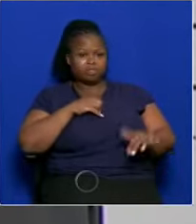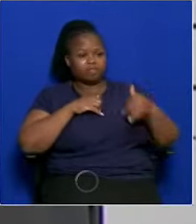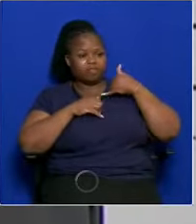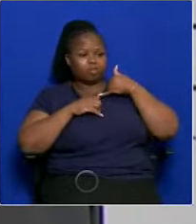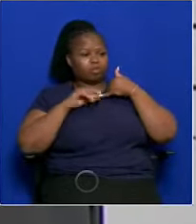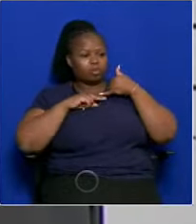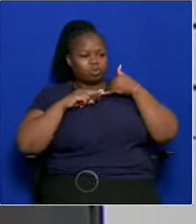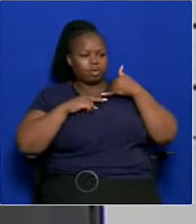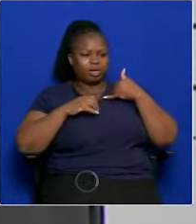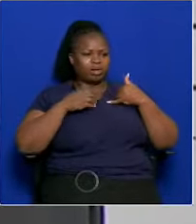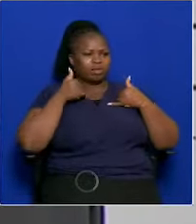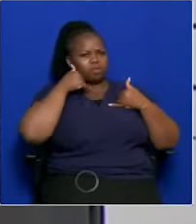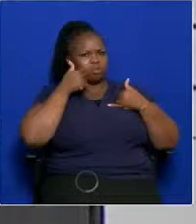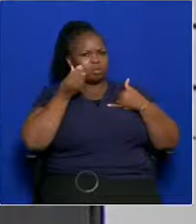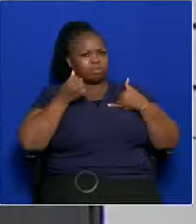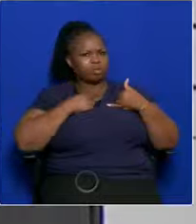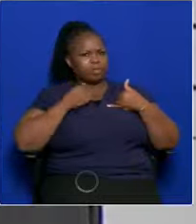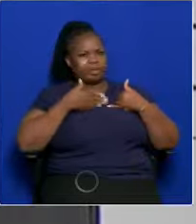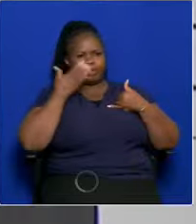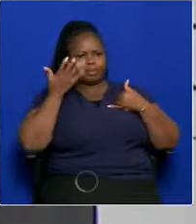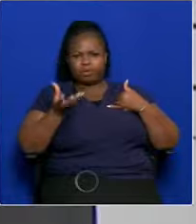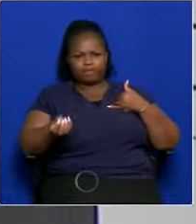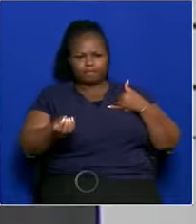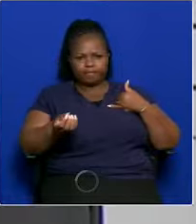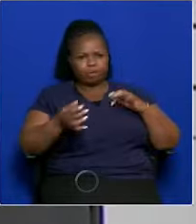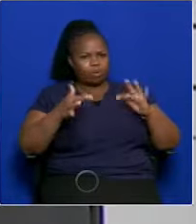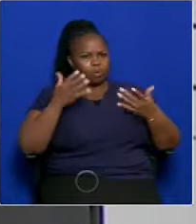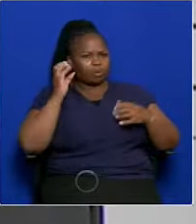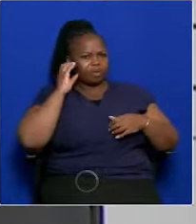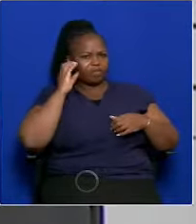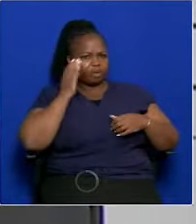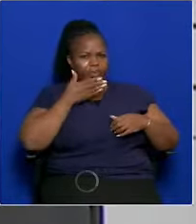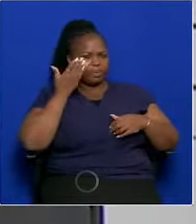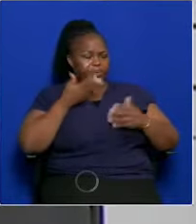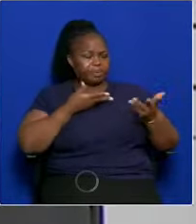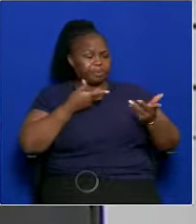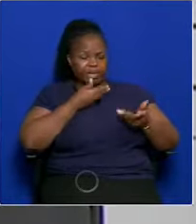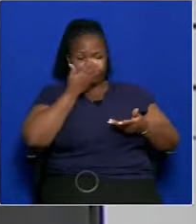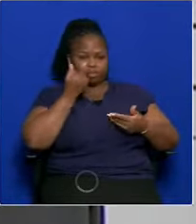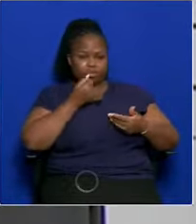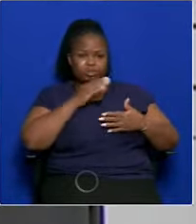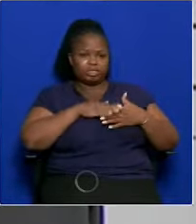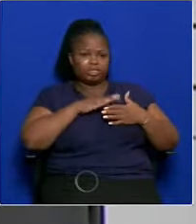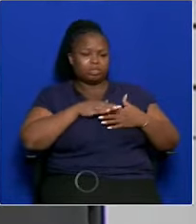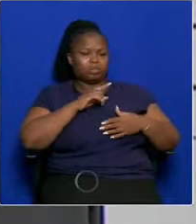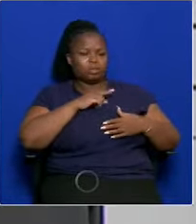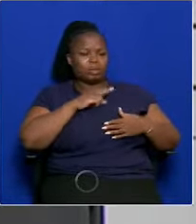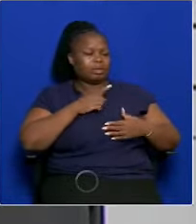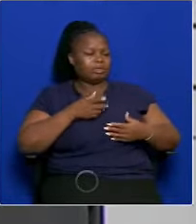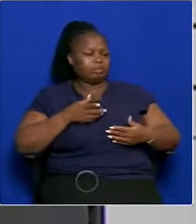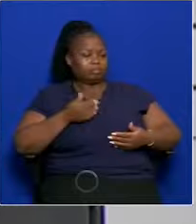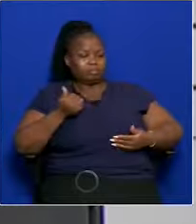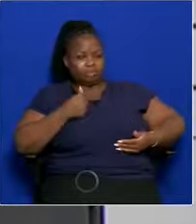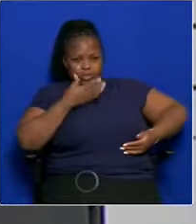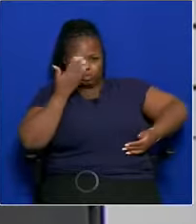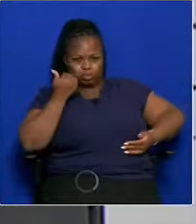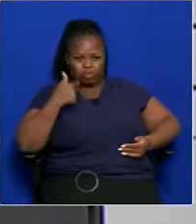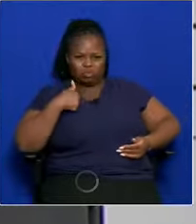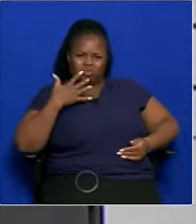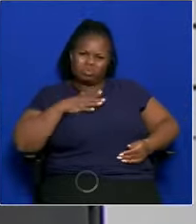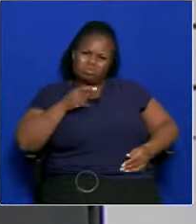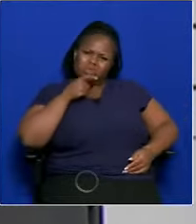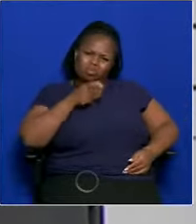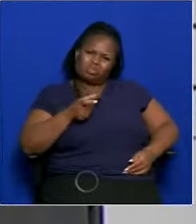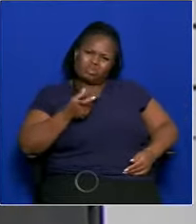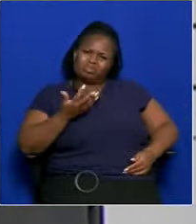number or he didn't have a phone or whatsoever. So I don't know what I've been asked to comment on, but I